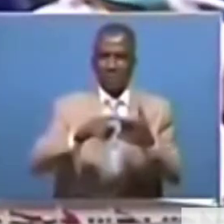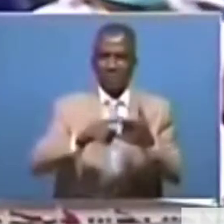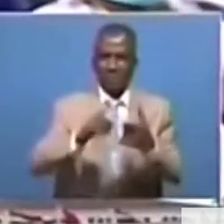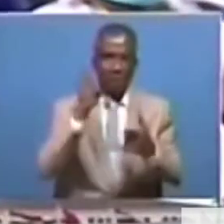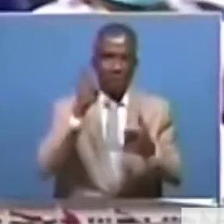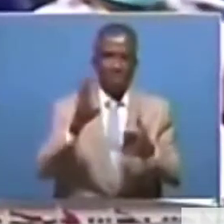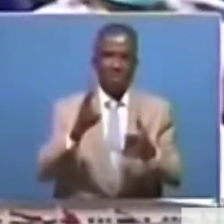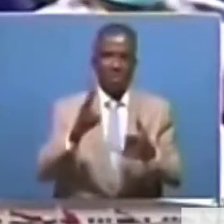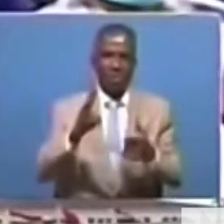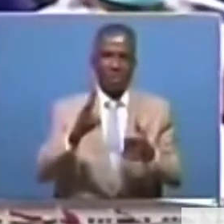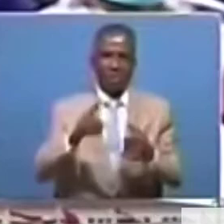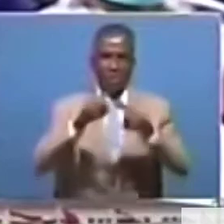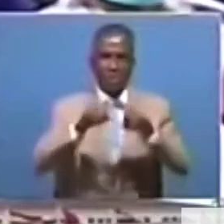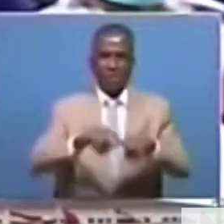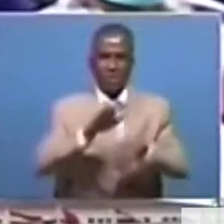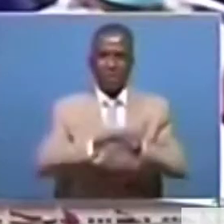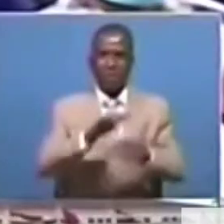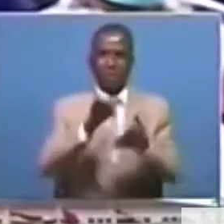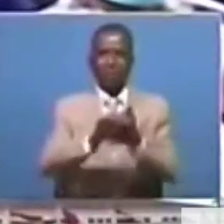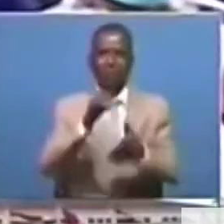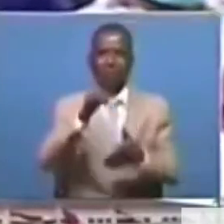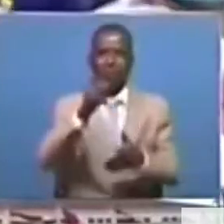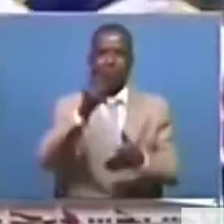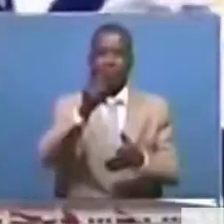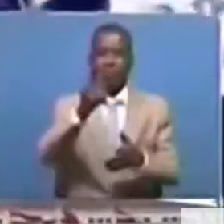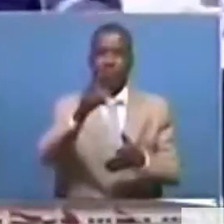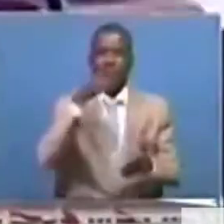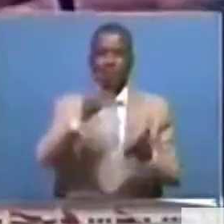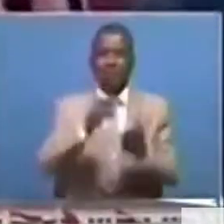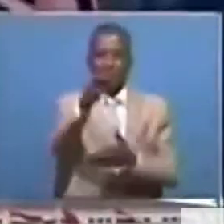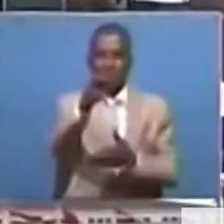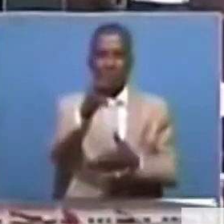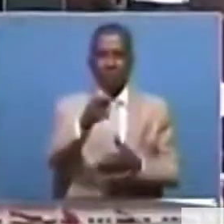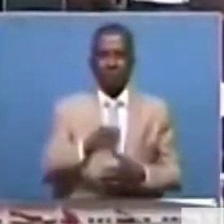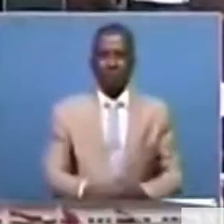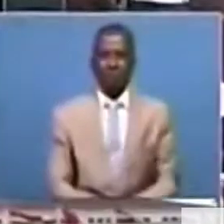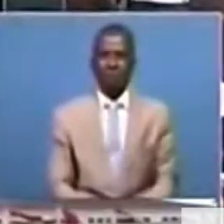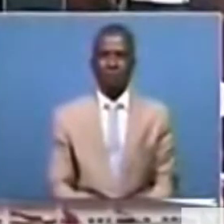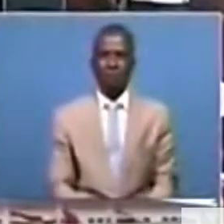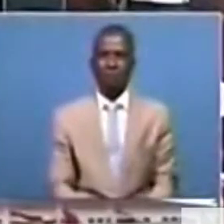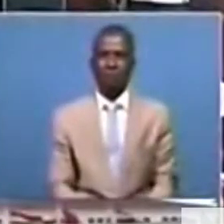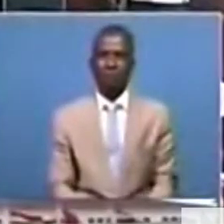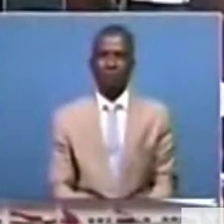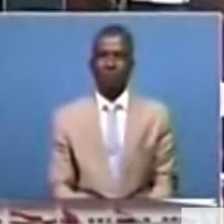case will be dependent on those applications. Yeah, Counselor,